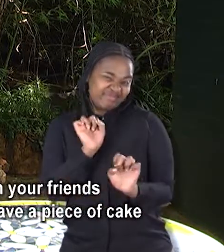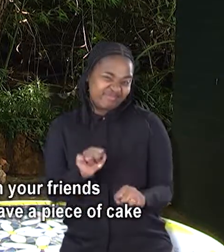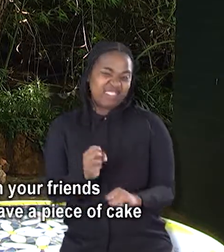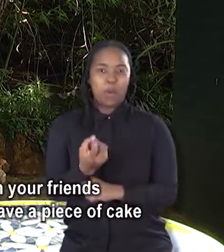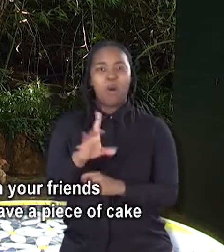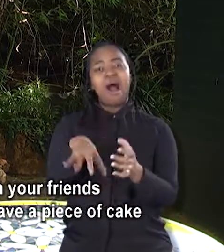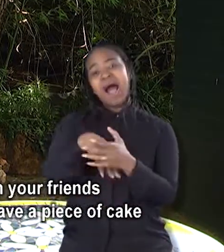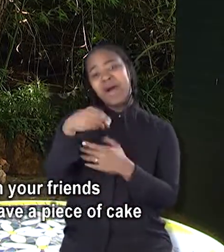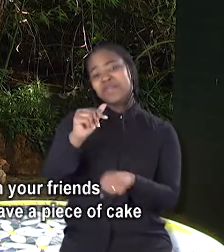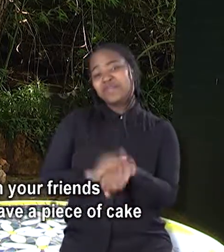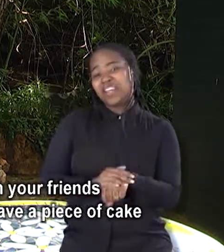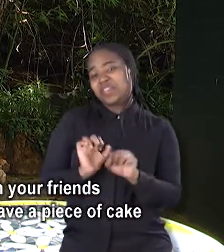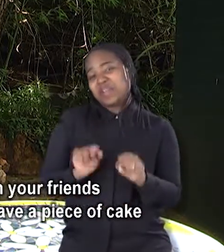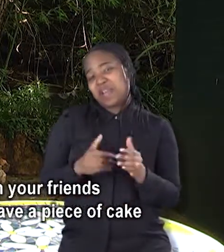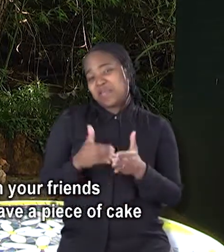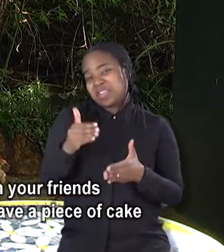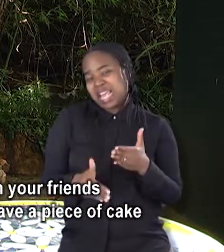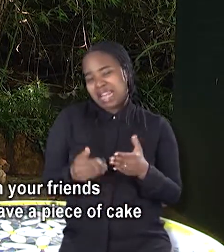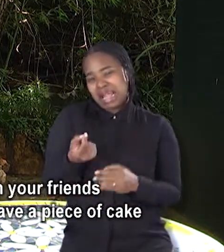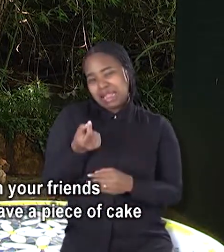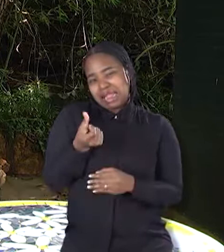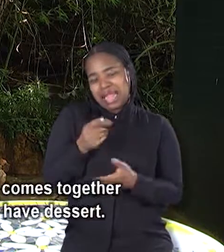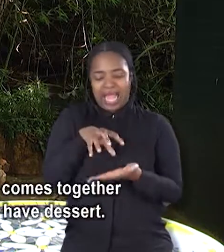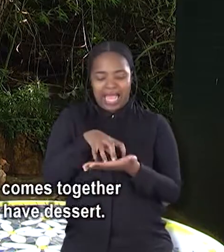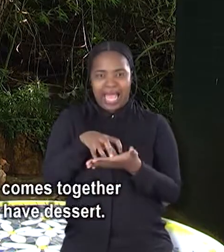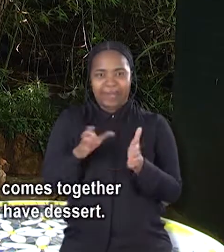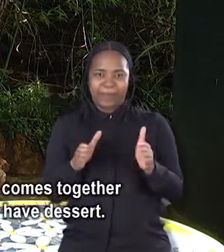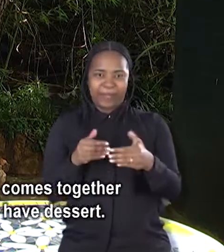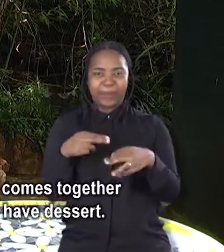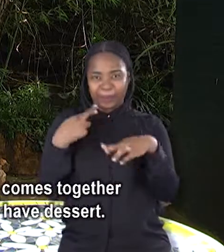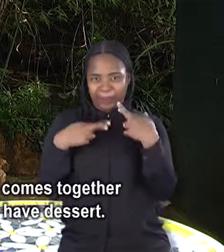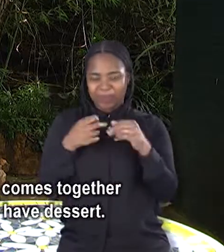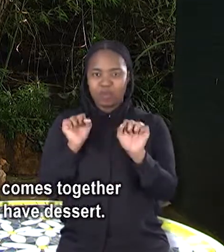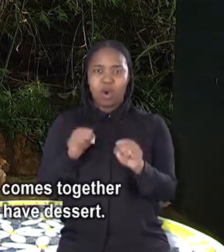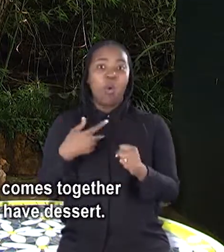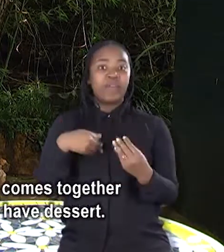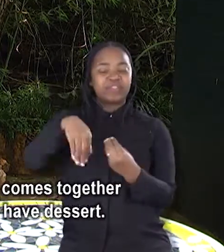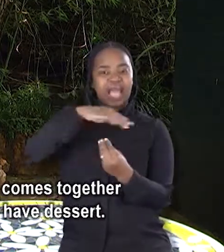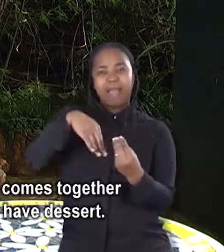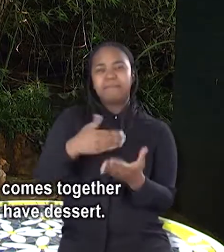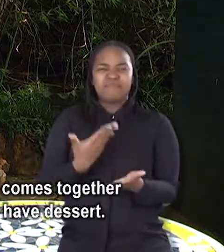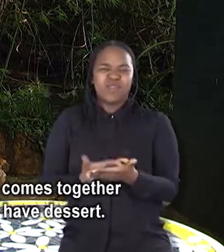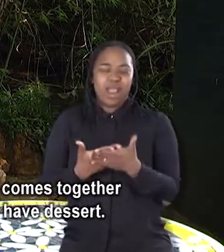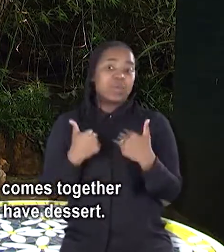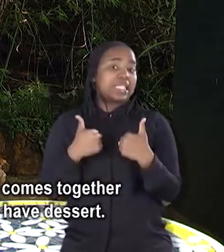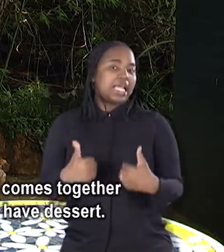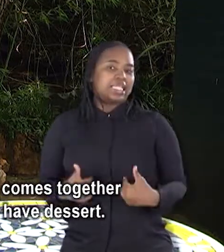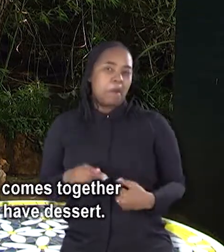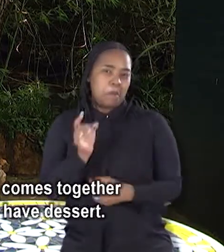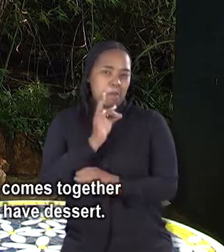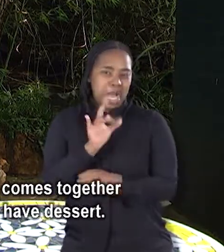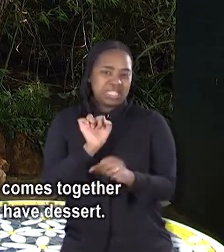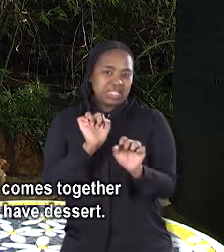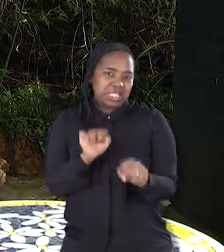if you go out with your friends on a weekend Have a piece of cake Or if a family comes together on a Sunday Have